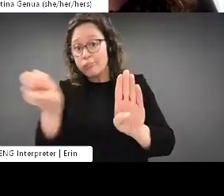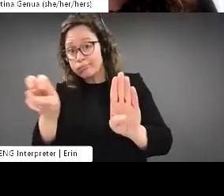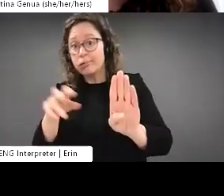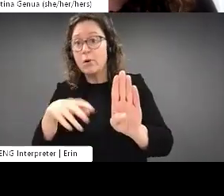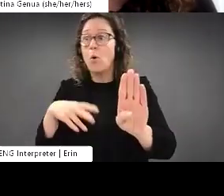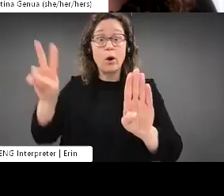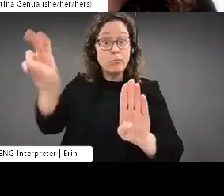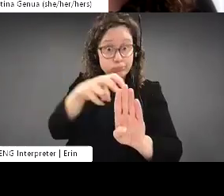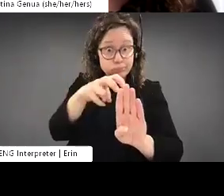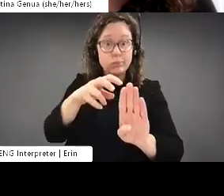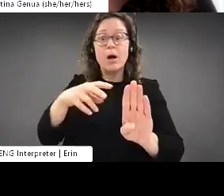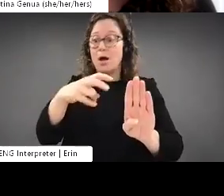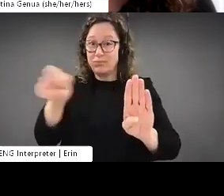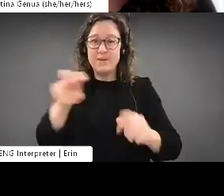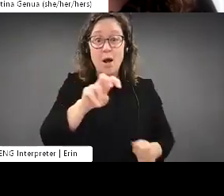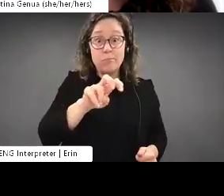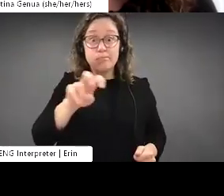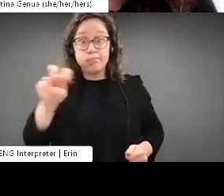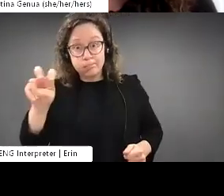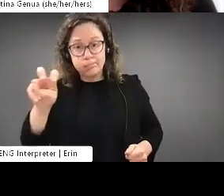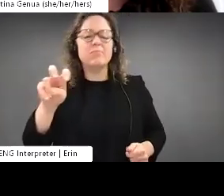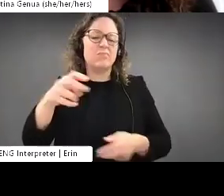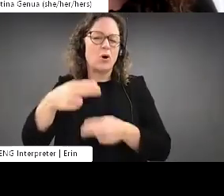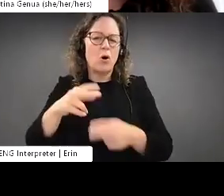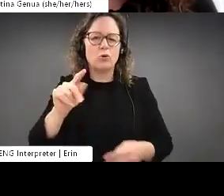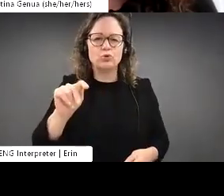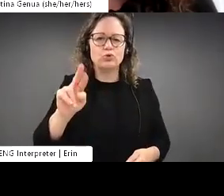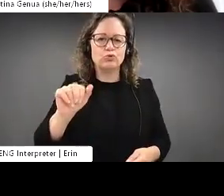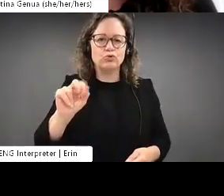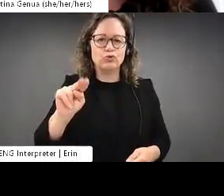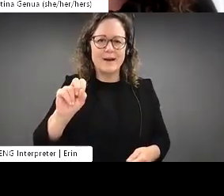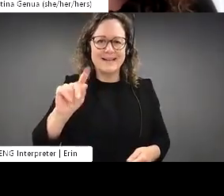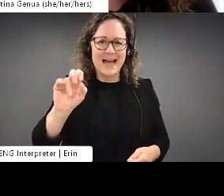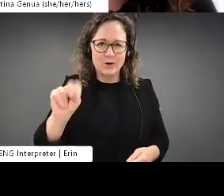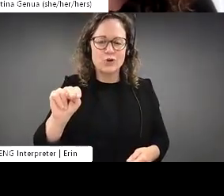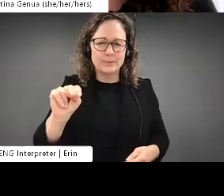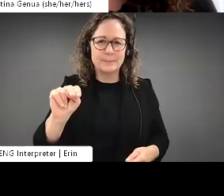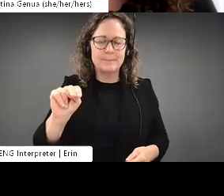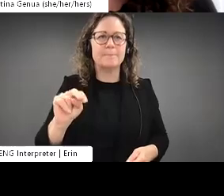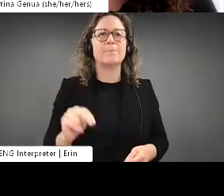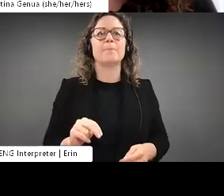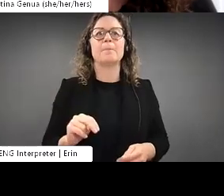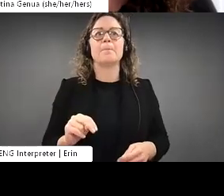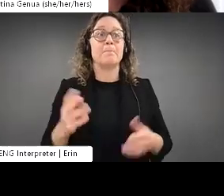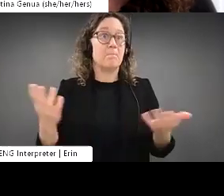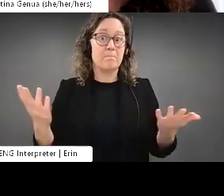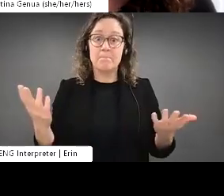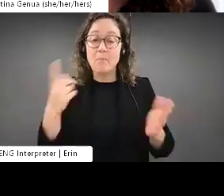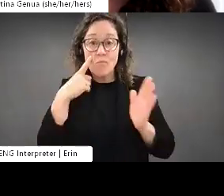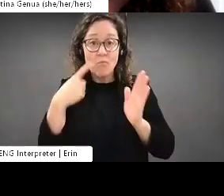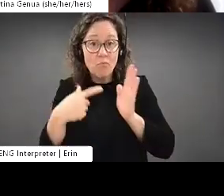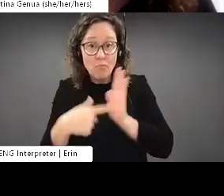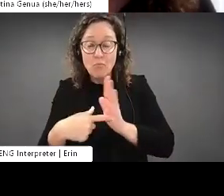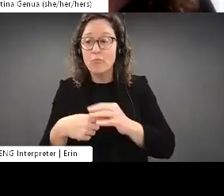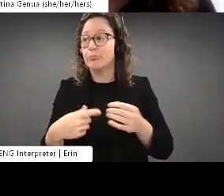Okay. And so a transaction can be um, a transaction that like a customer service